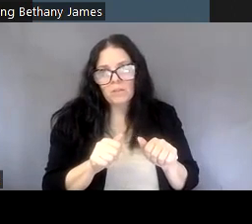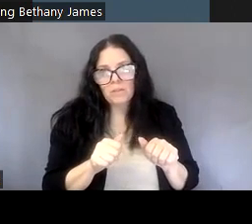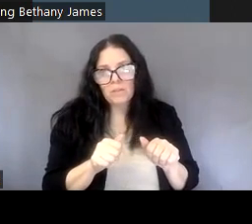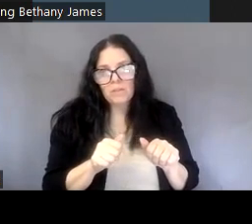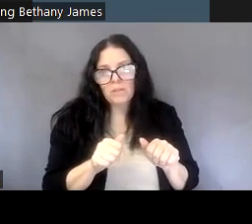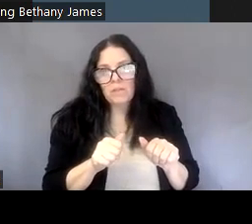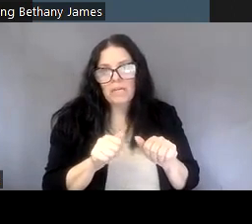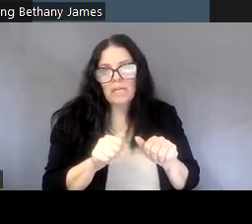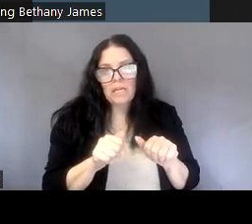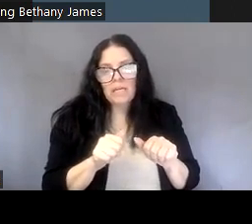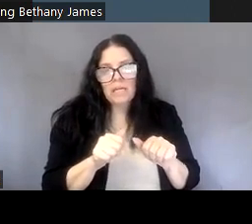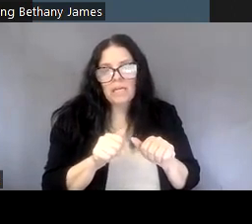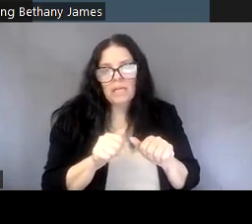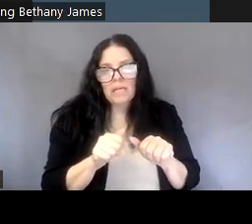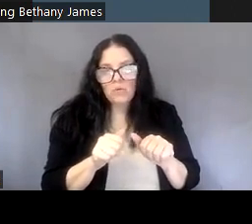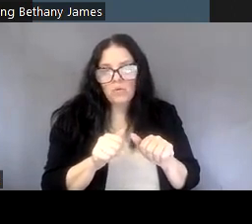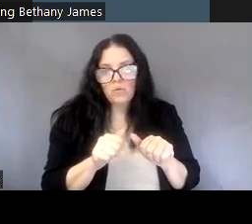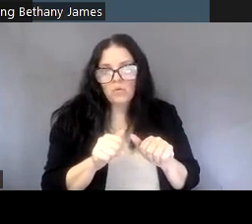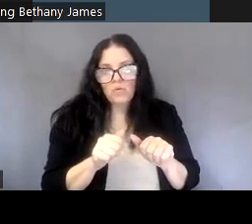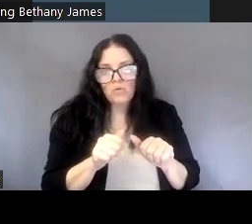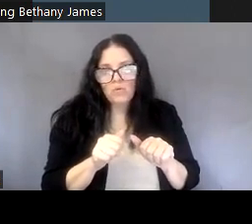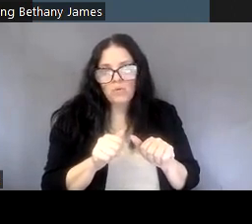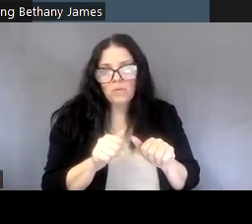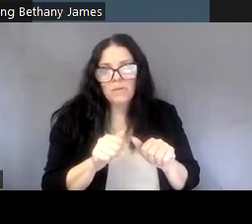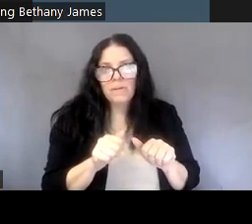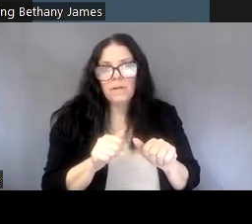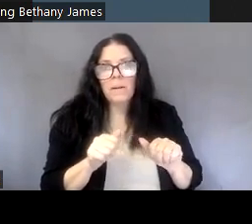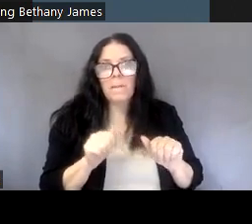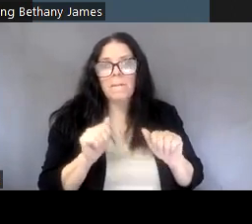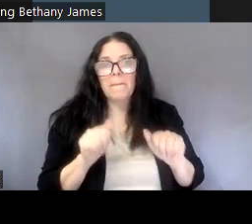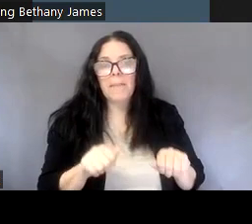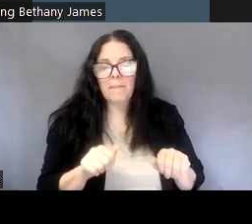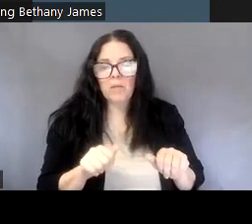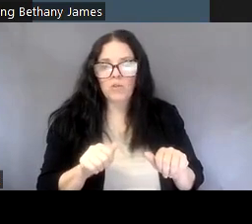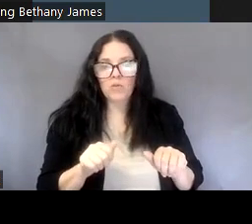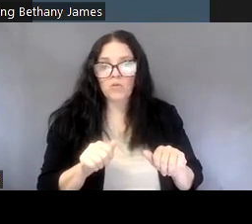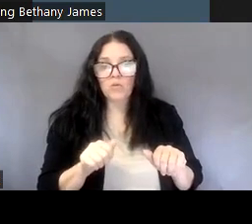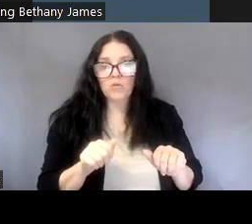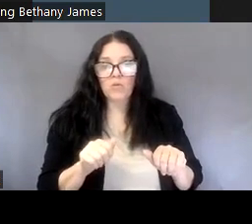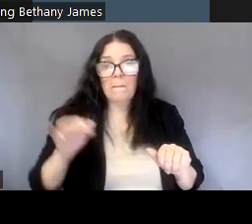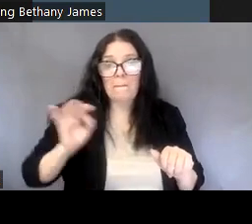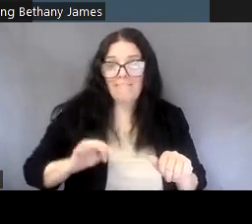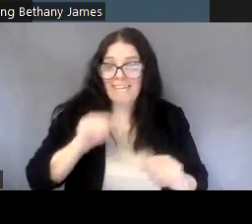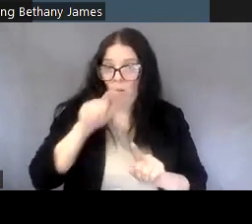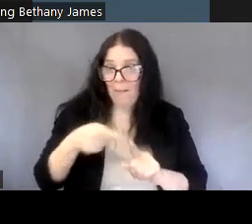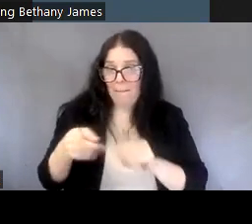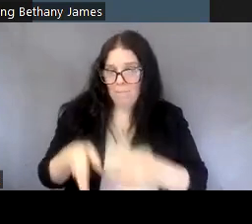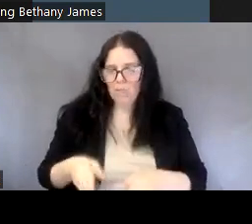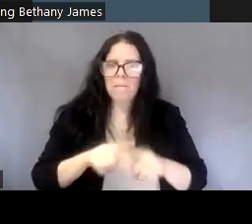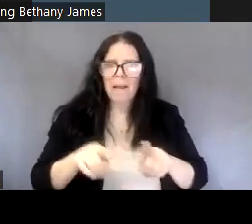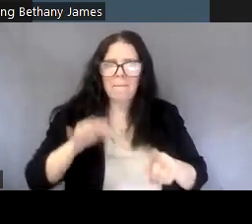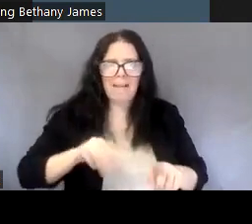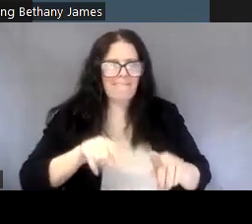acting in a way that's going to be beneficial, not only to that individual, but to the organization as a whole.